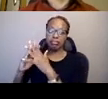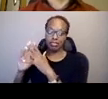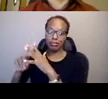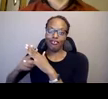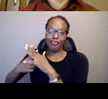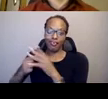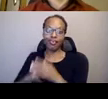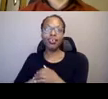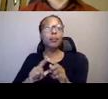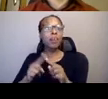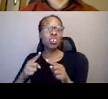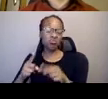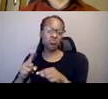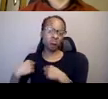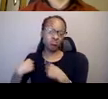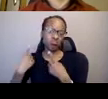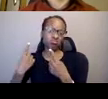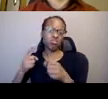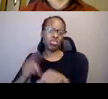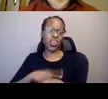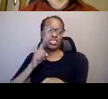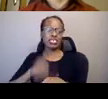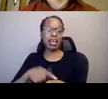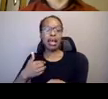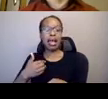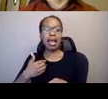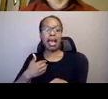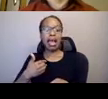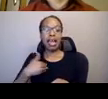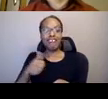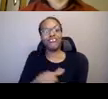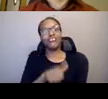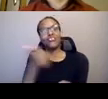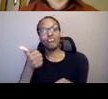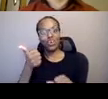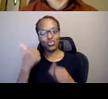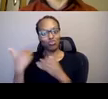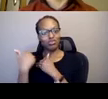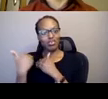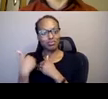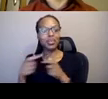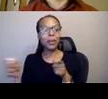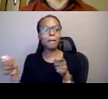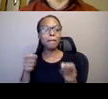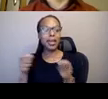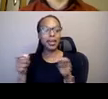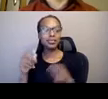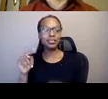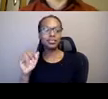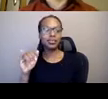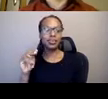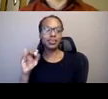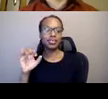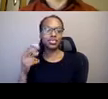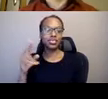long time, I've had alter ego managing 90 Chen Dance Company. Because I graduated from MIT as a